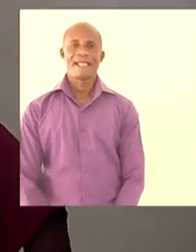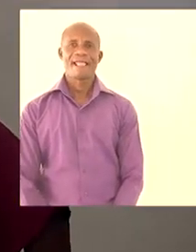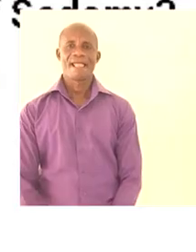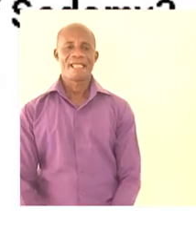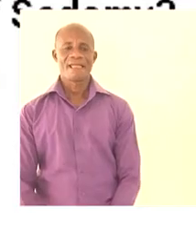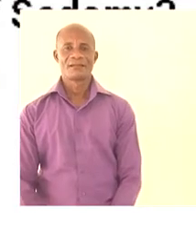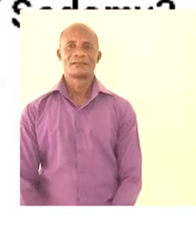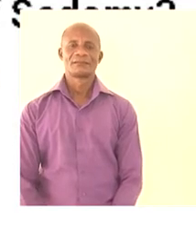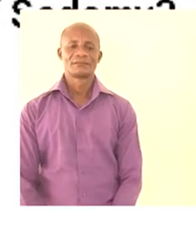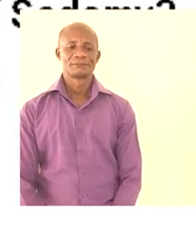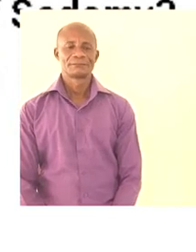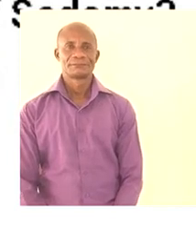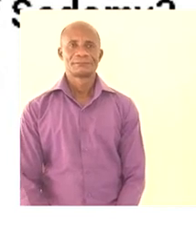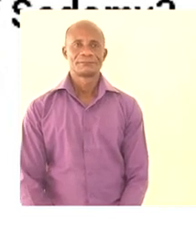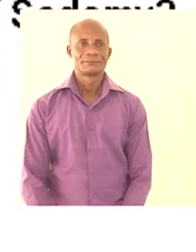Yes, Helen.